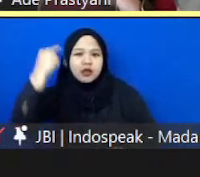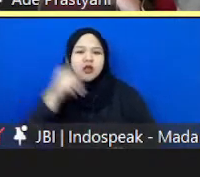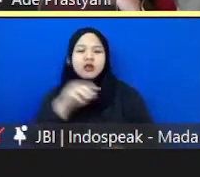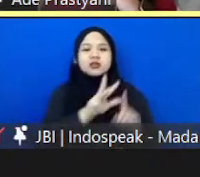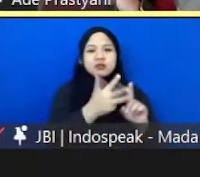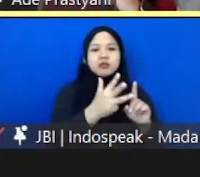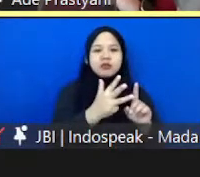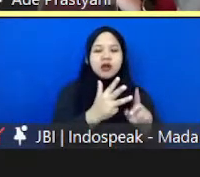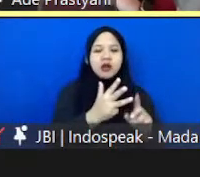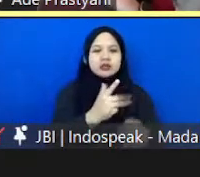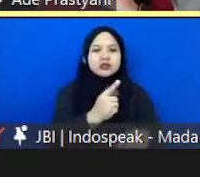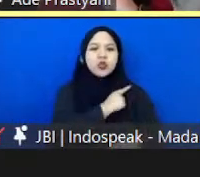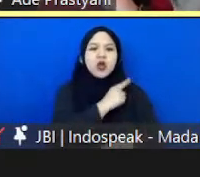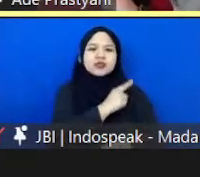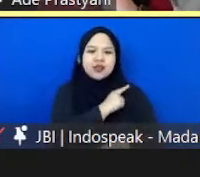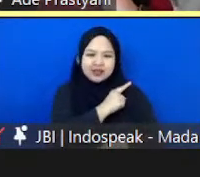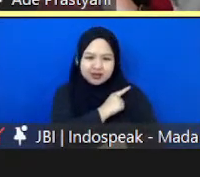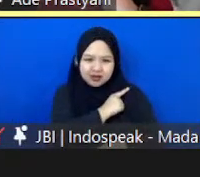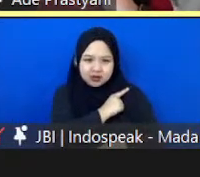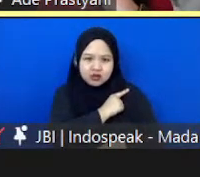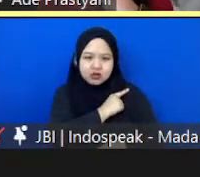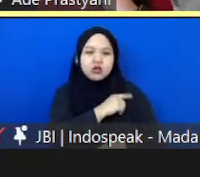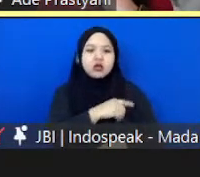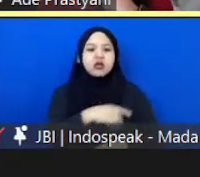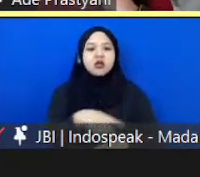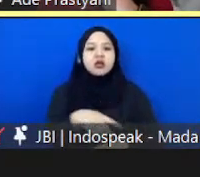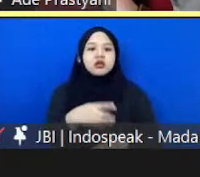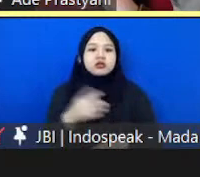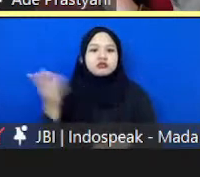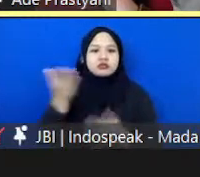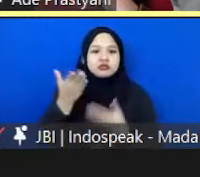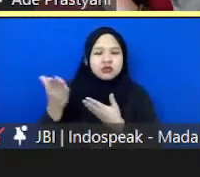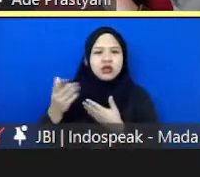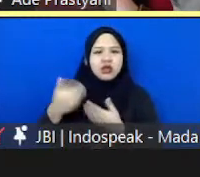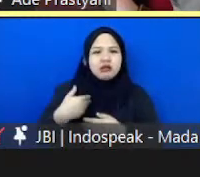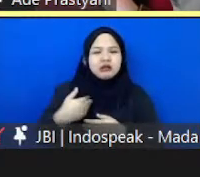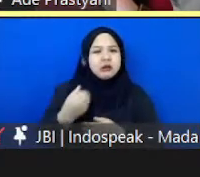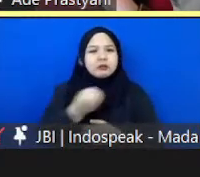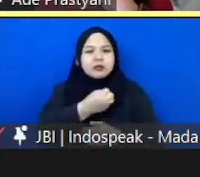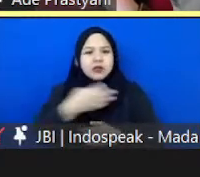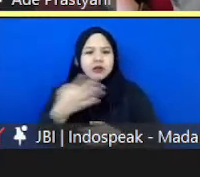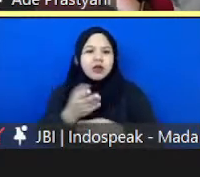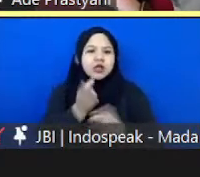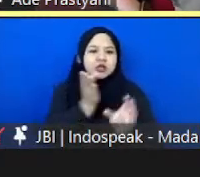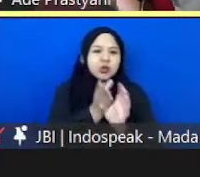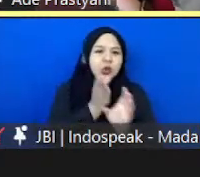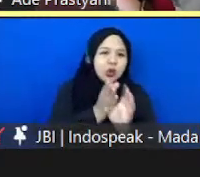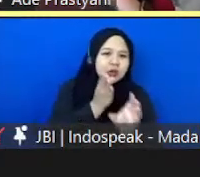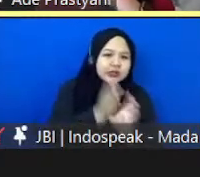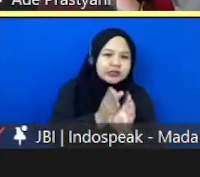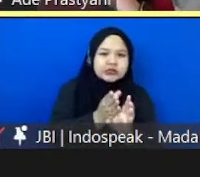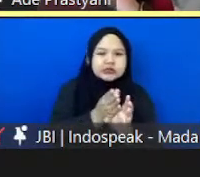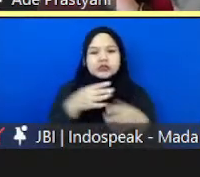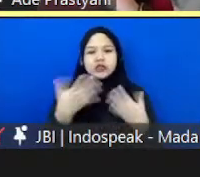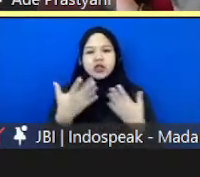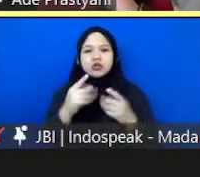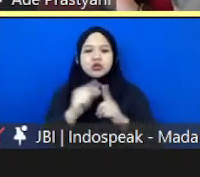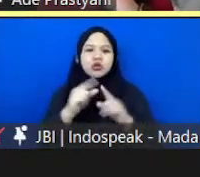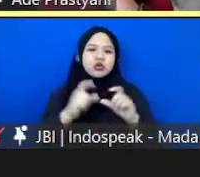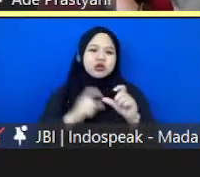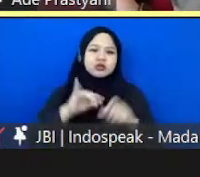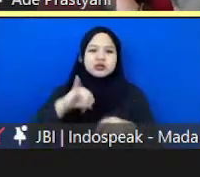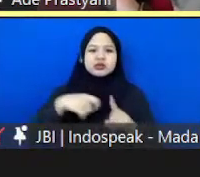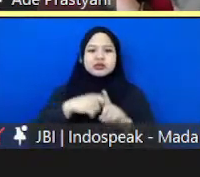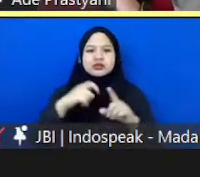on psychiatrists and psychologists, because in 2017, it is reported that for every 100,000 population